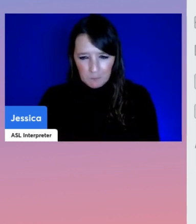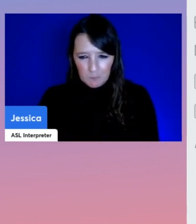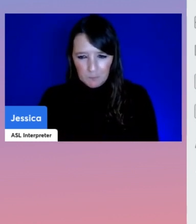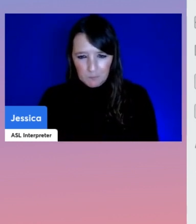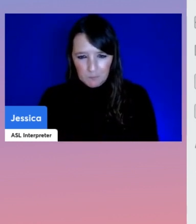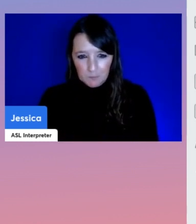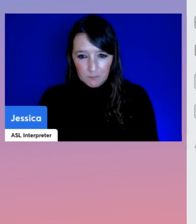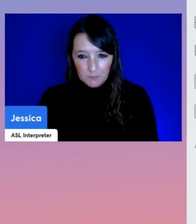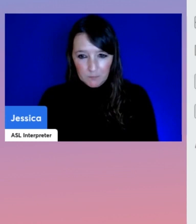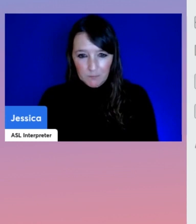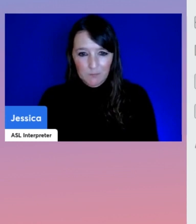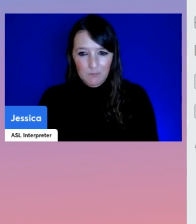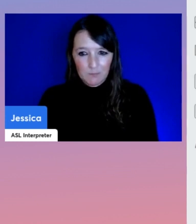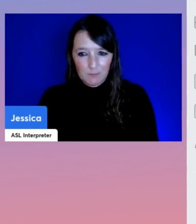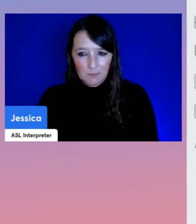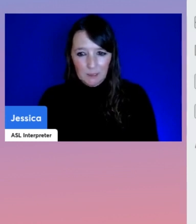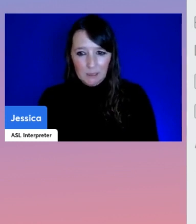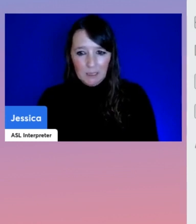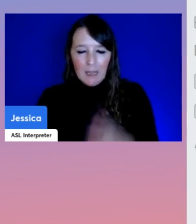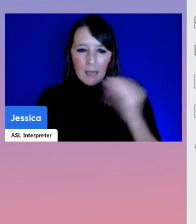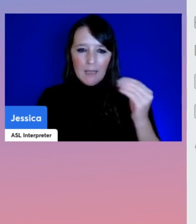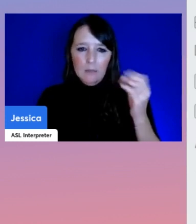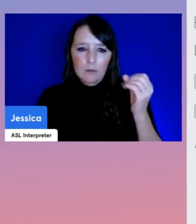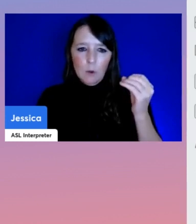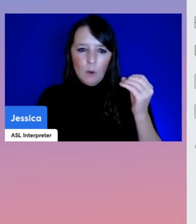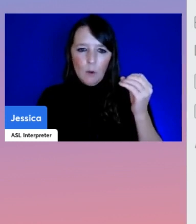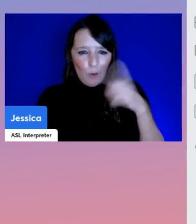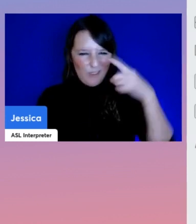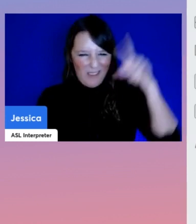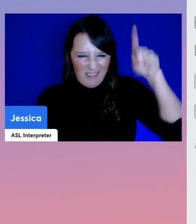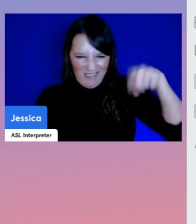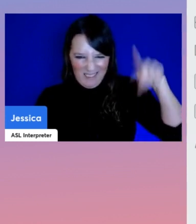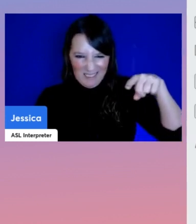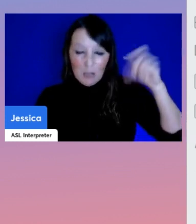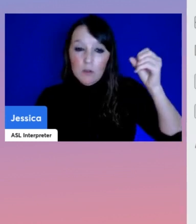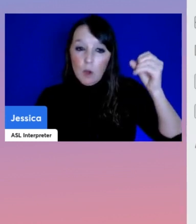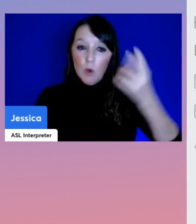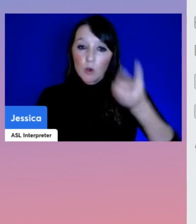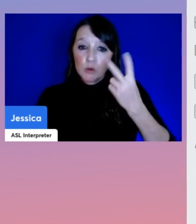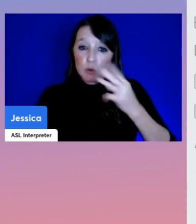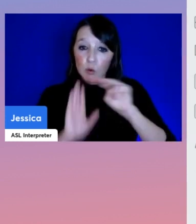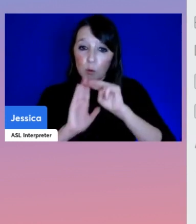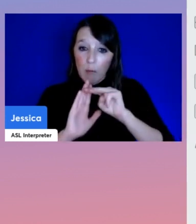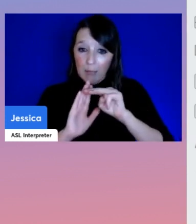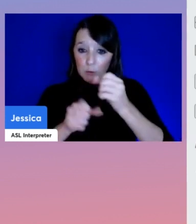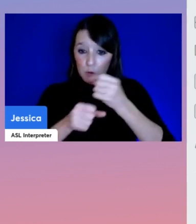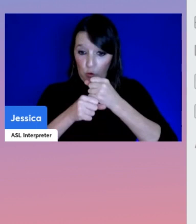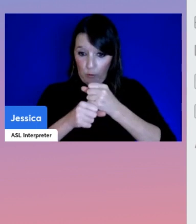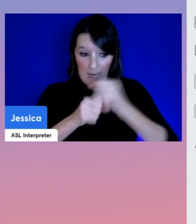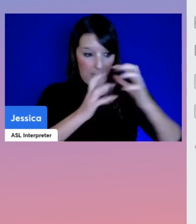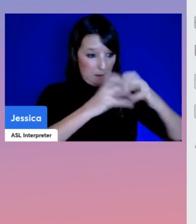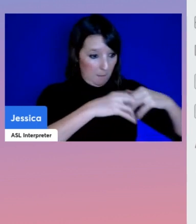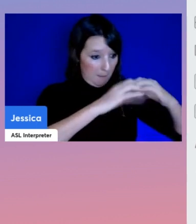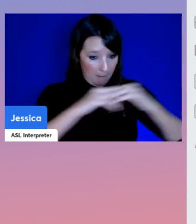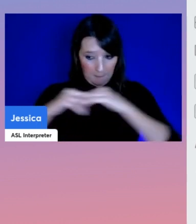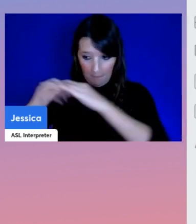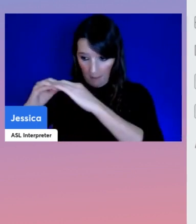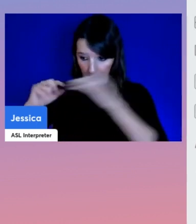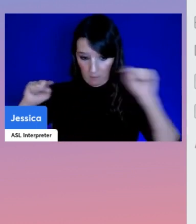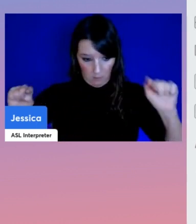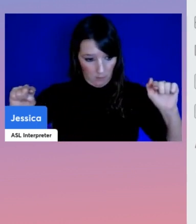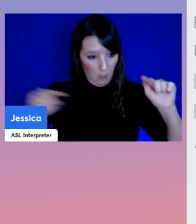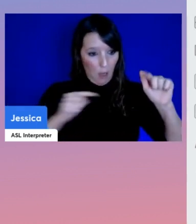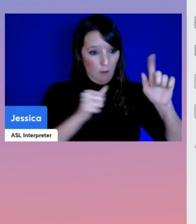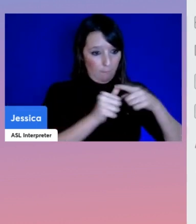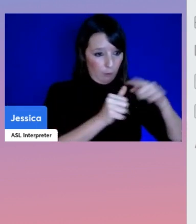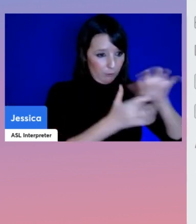It looks like this. So basically it creates the 2 modules for me. So my first cluster and my second